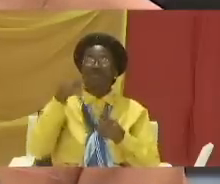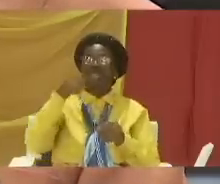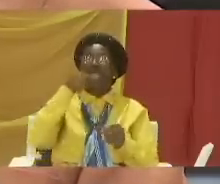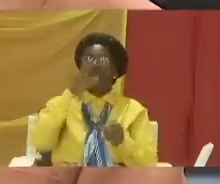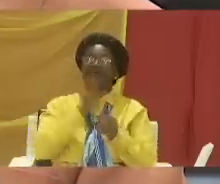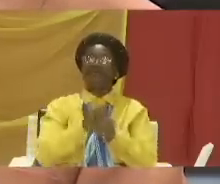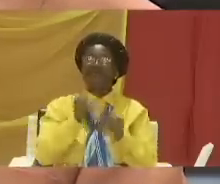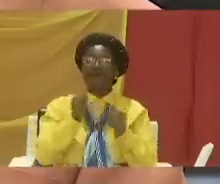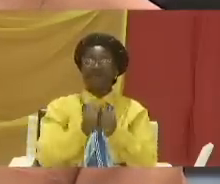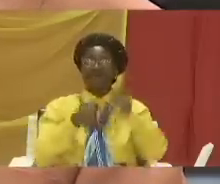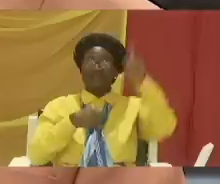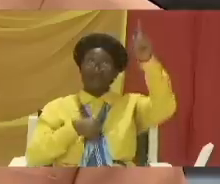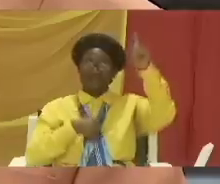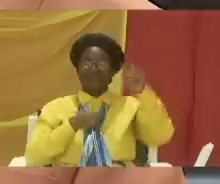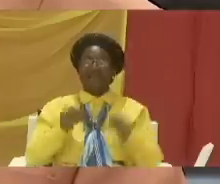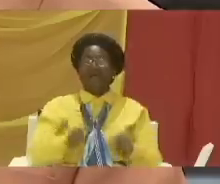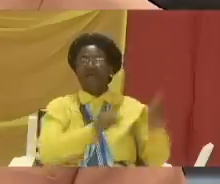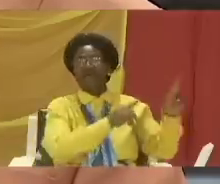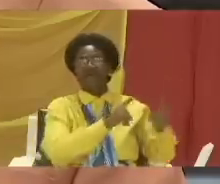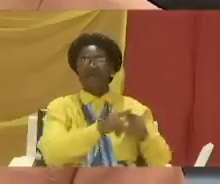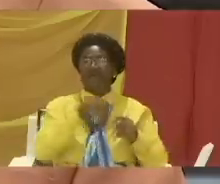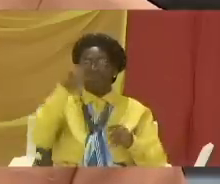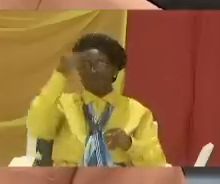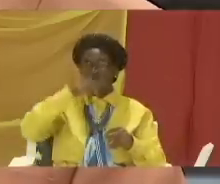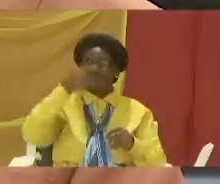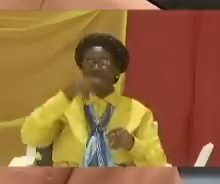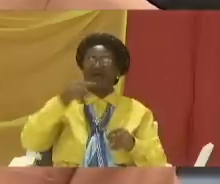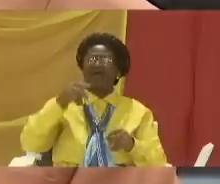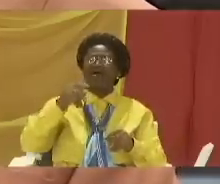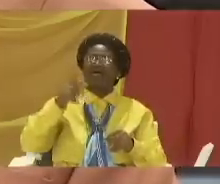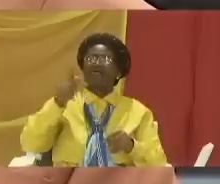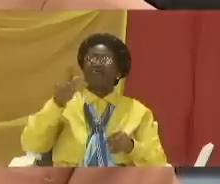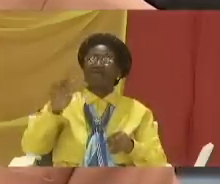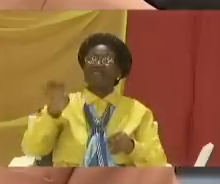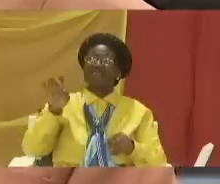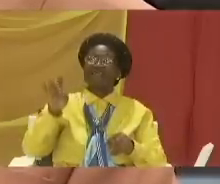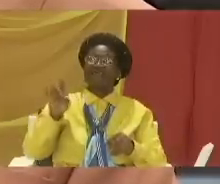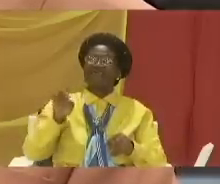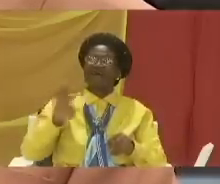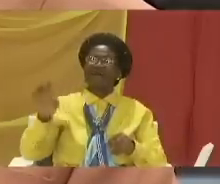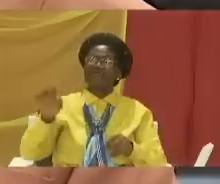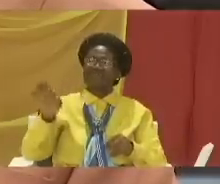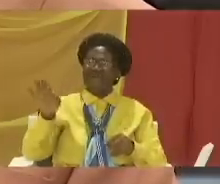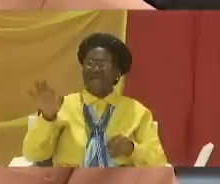According to Proverbs 28, verse 13. Proverbs 28, verse 13.